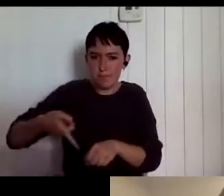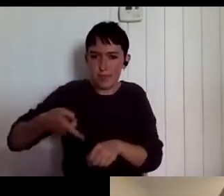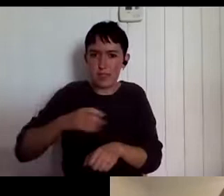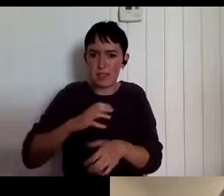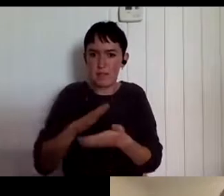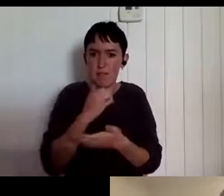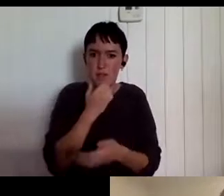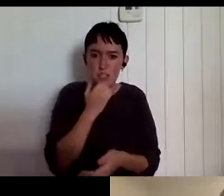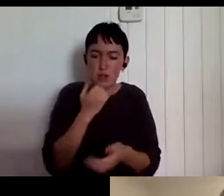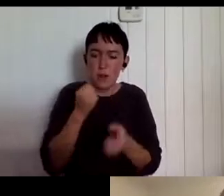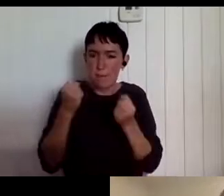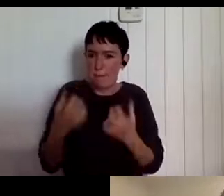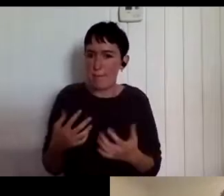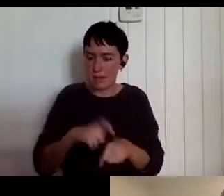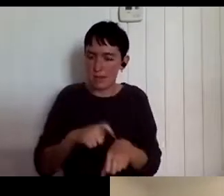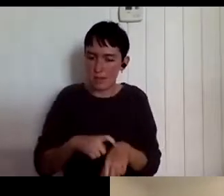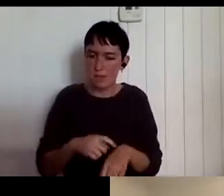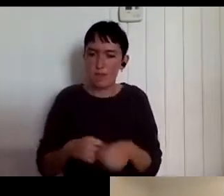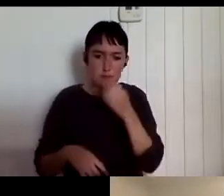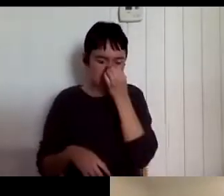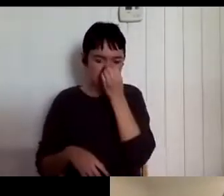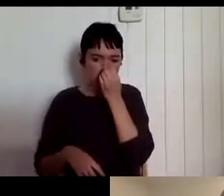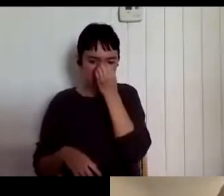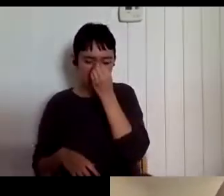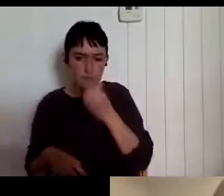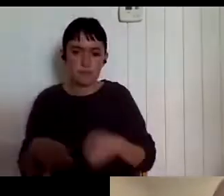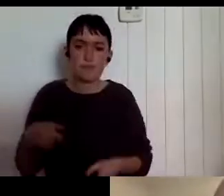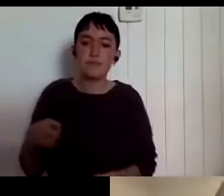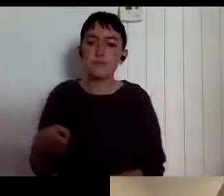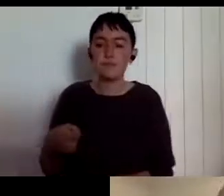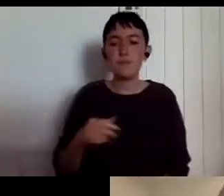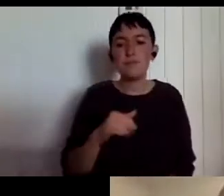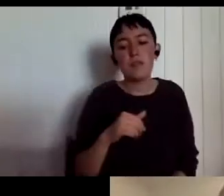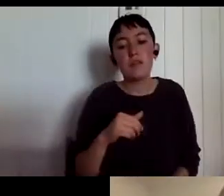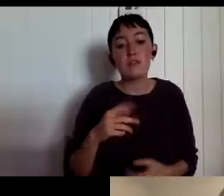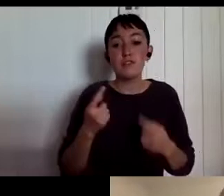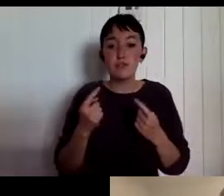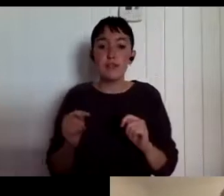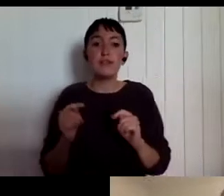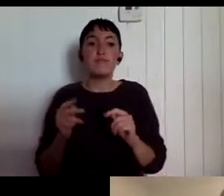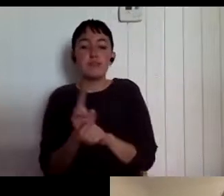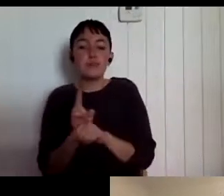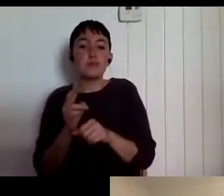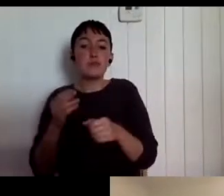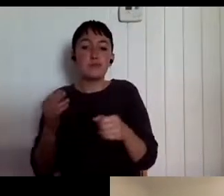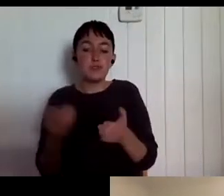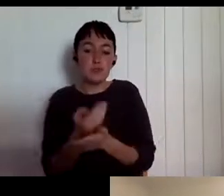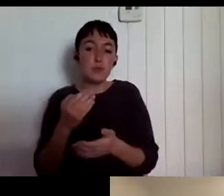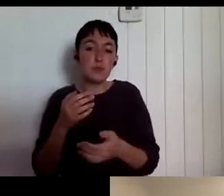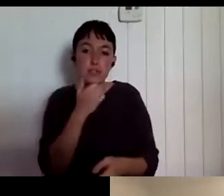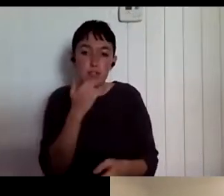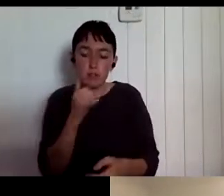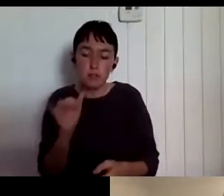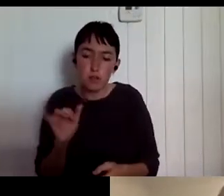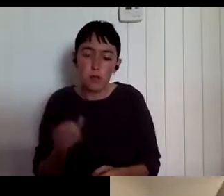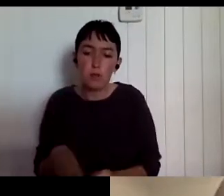part of the mechanism sort of work, not just the new materials, it's really trying to see, you know, that's why it's very important to give back batteries to recycling centers so we could